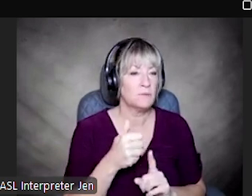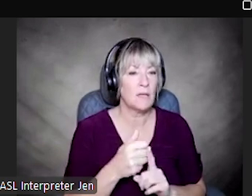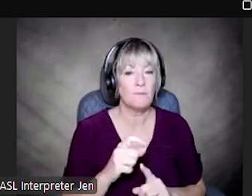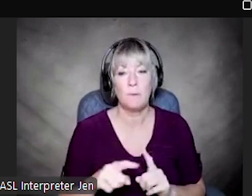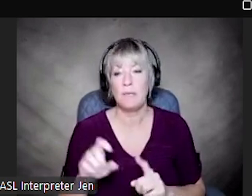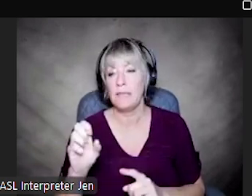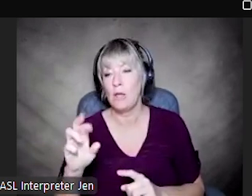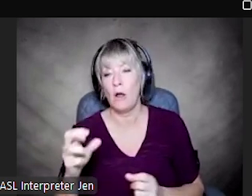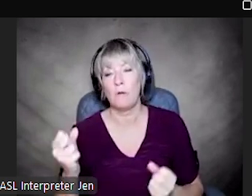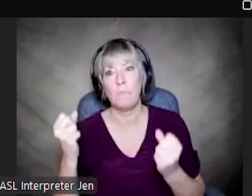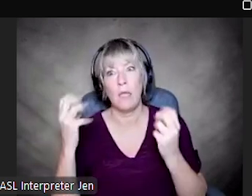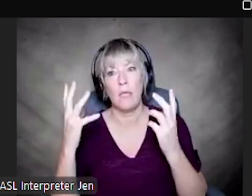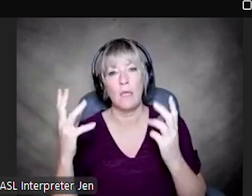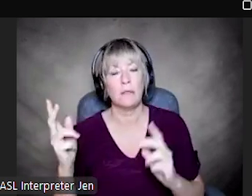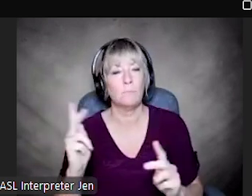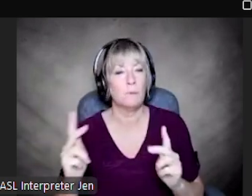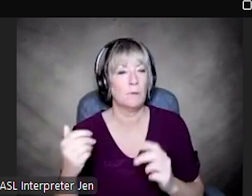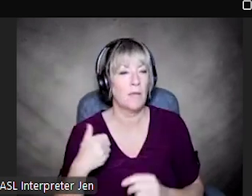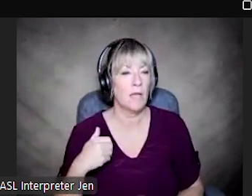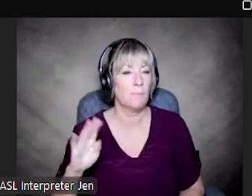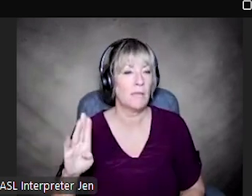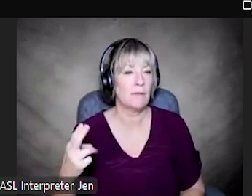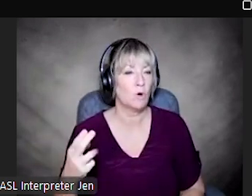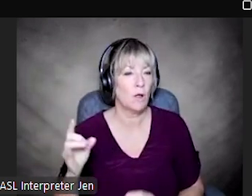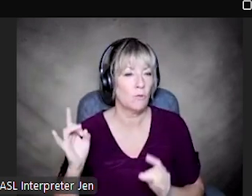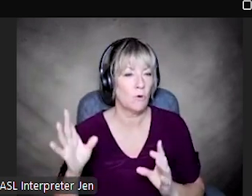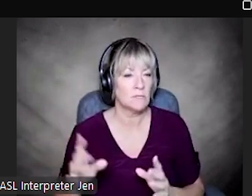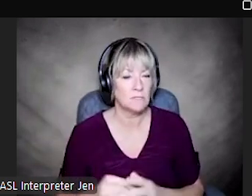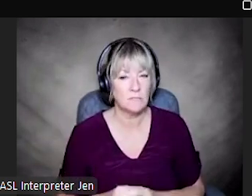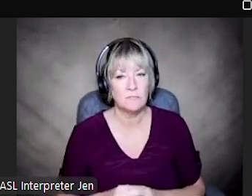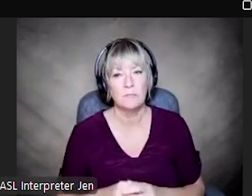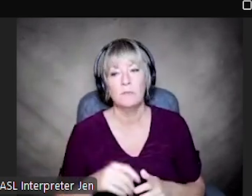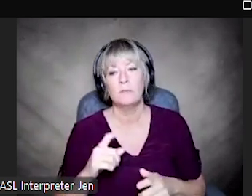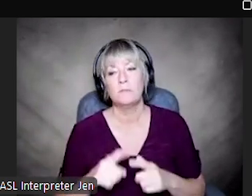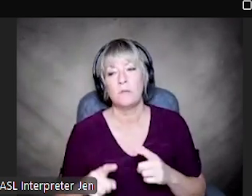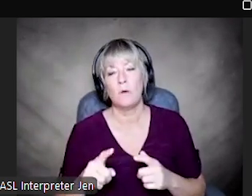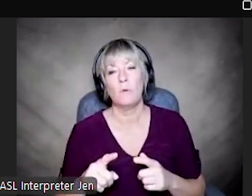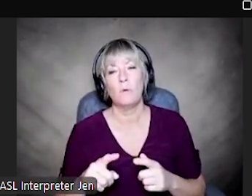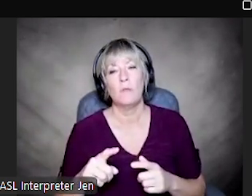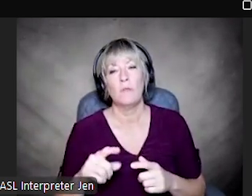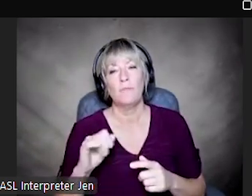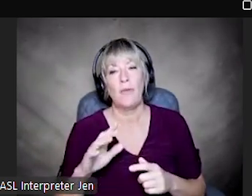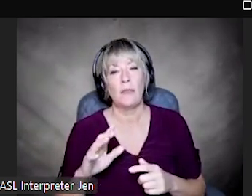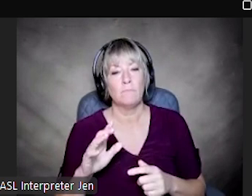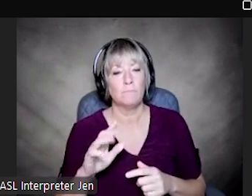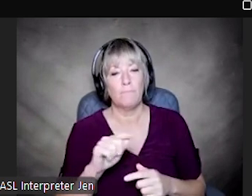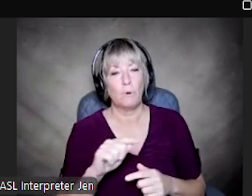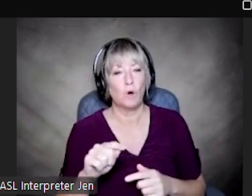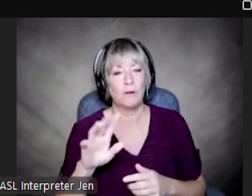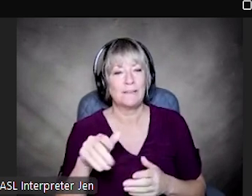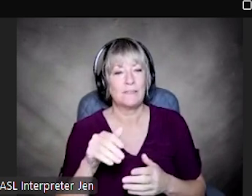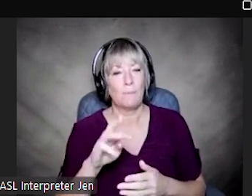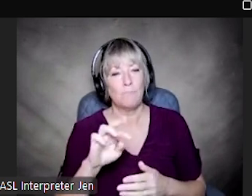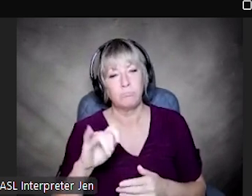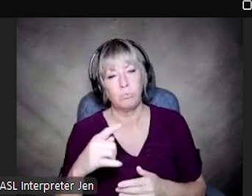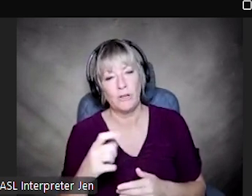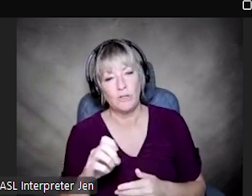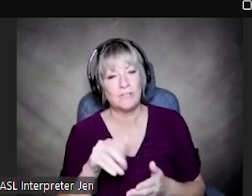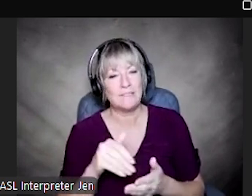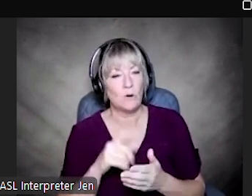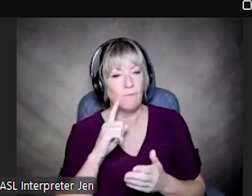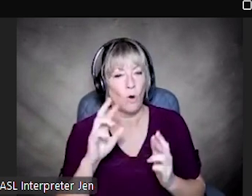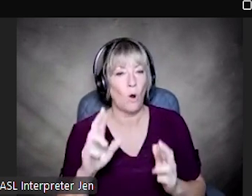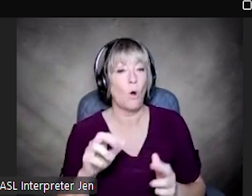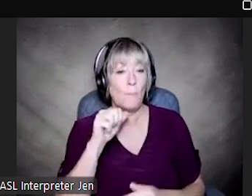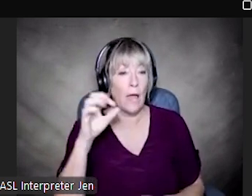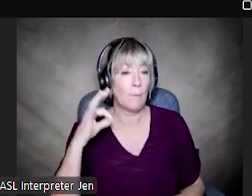were inundated with individuals who had behavioral health crises. So the Bridge Center for Hope, which is a nonprofit, was formed in 2016.